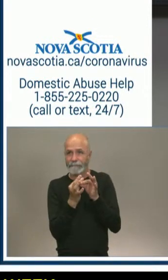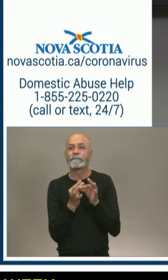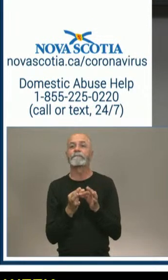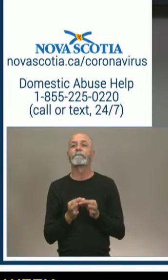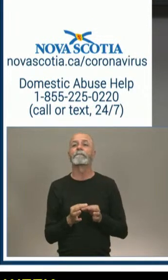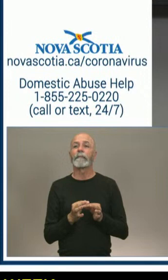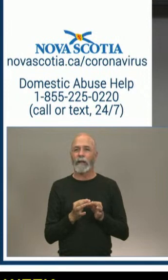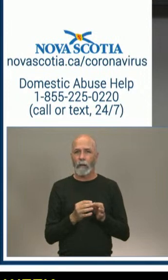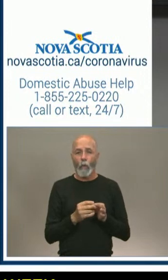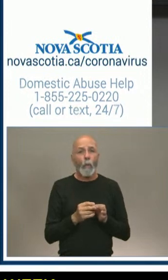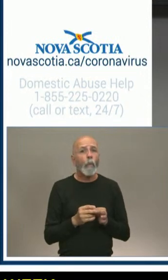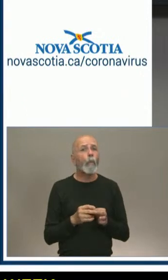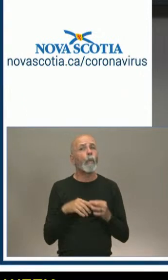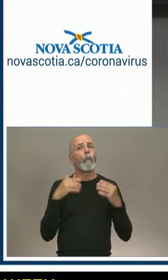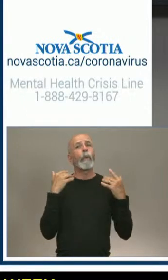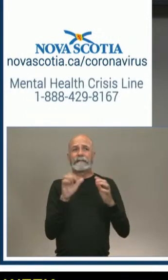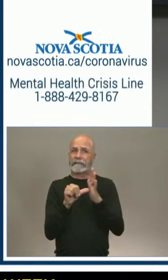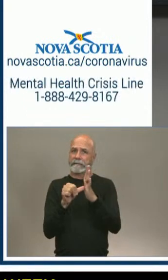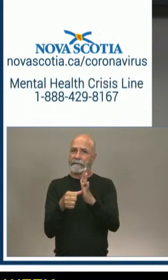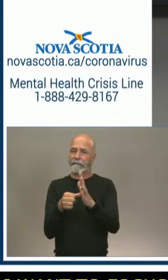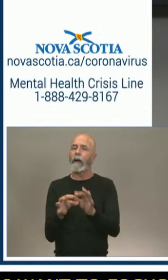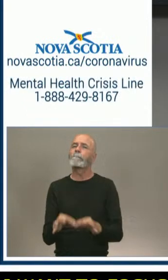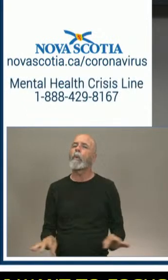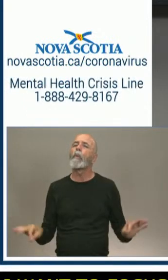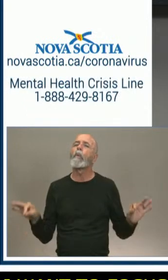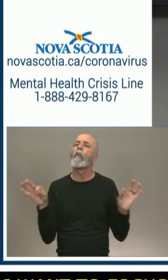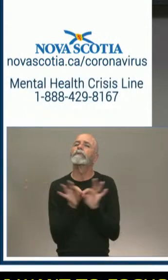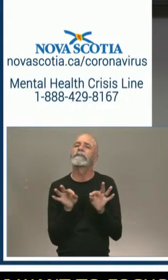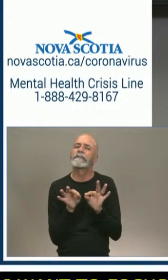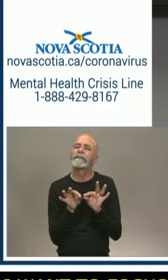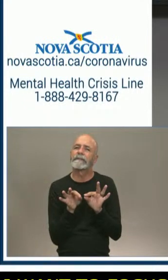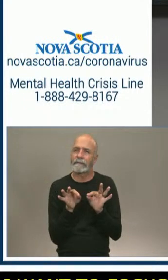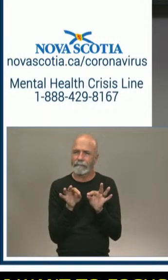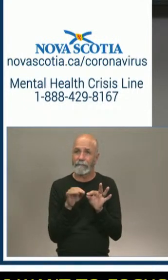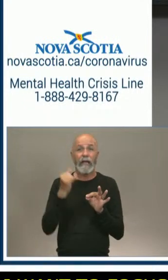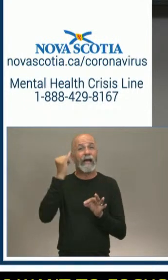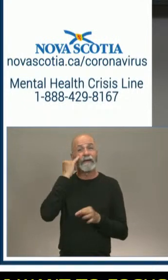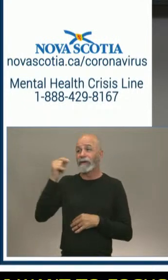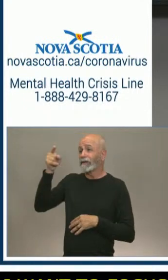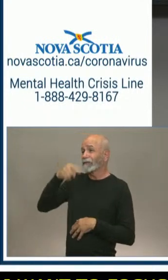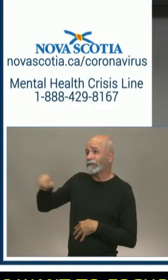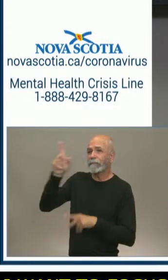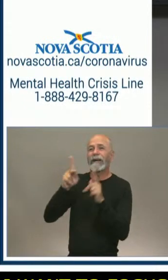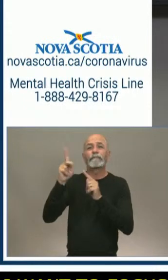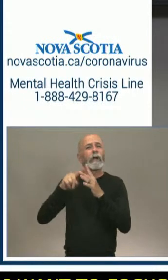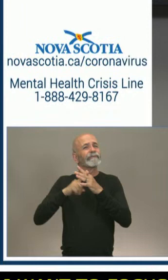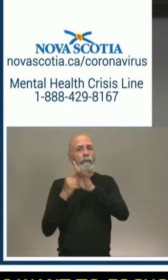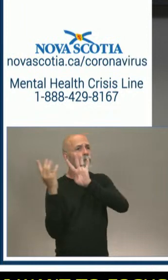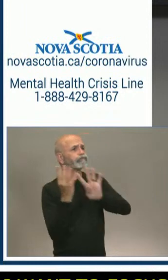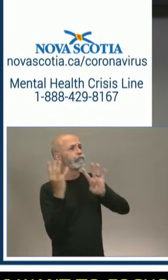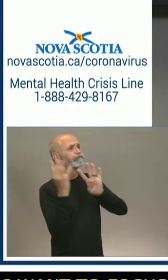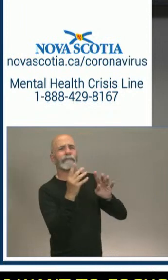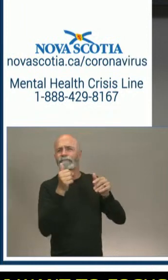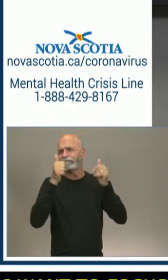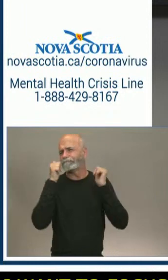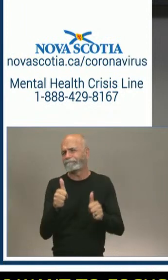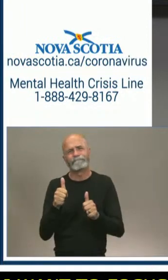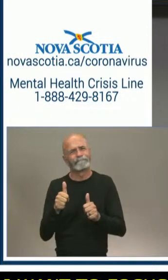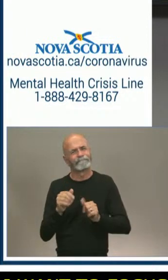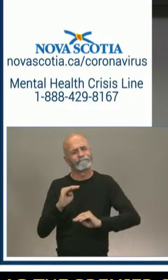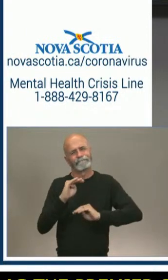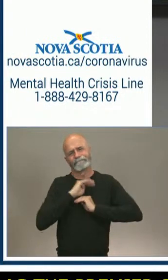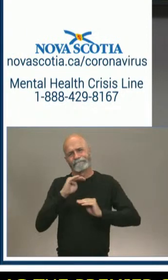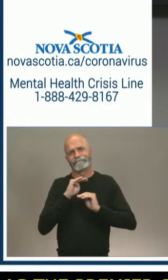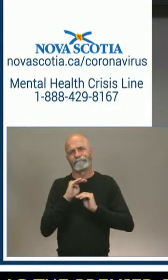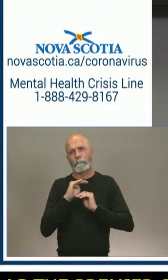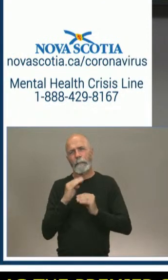a key to our pandemic response, and Nova Scotia has done very well. Behind the scenes, we have a